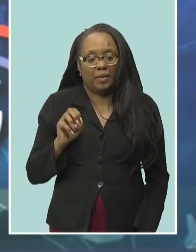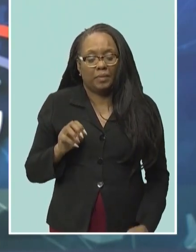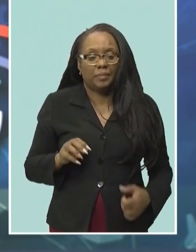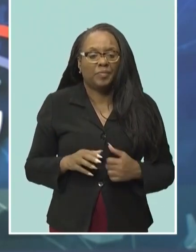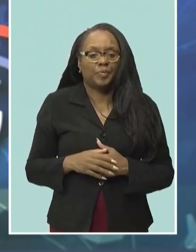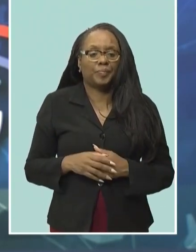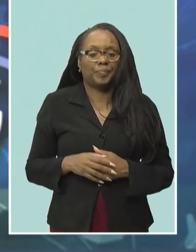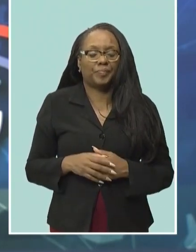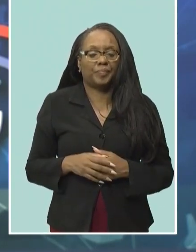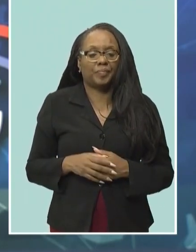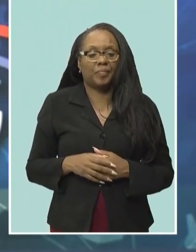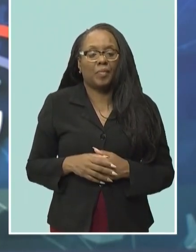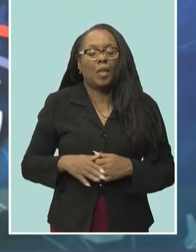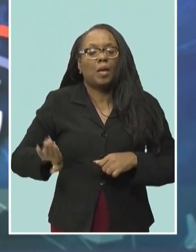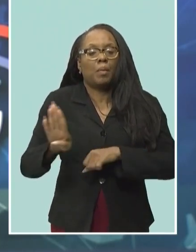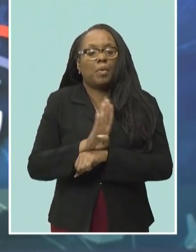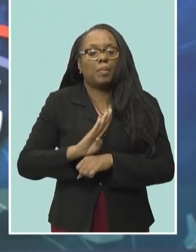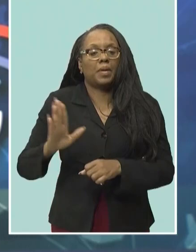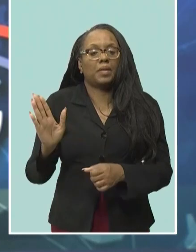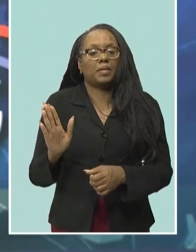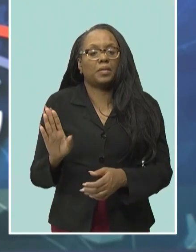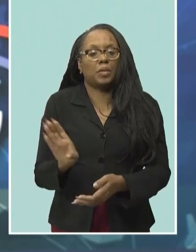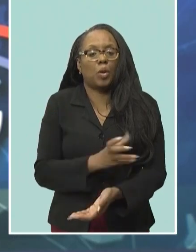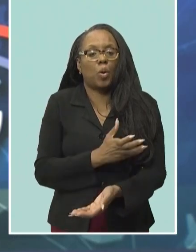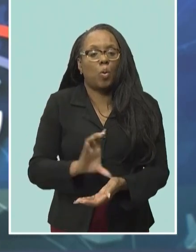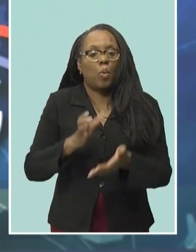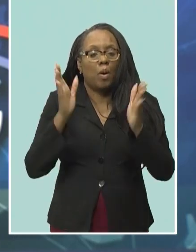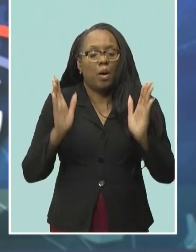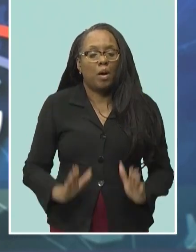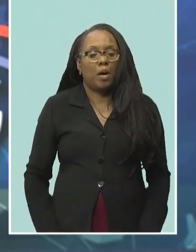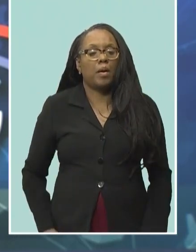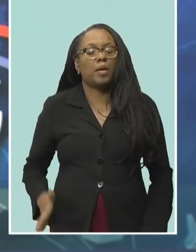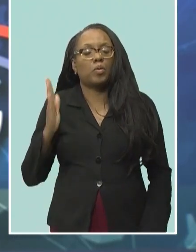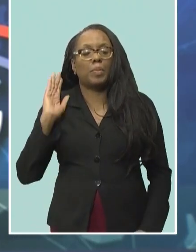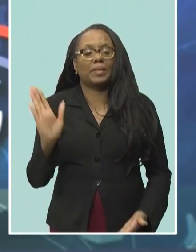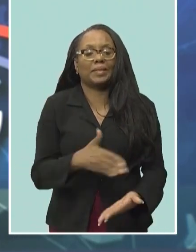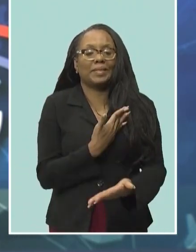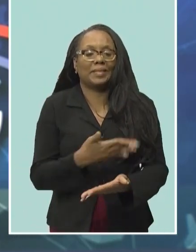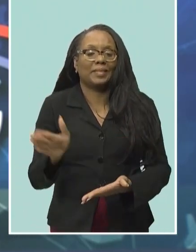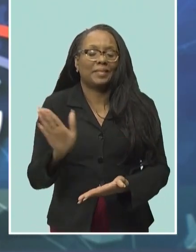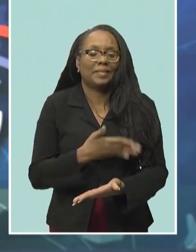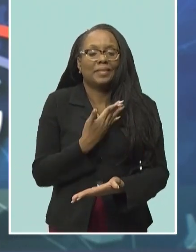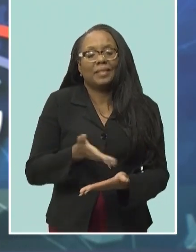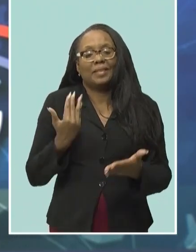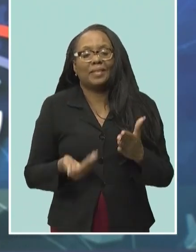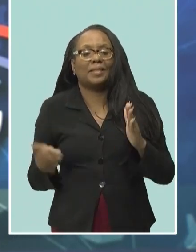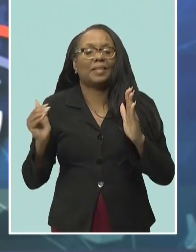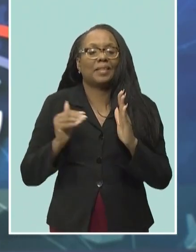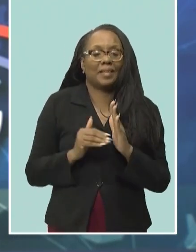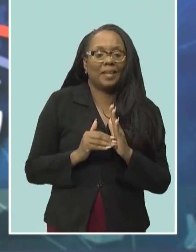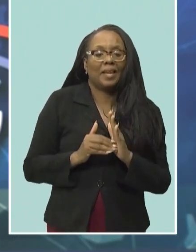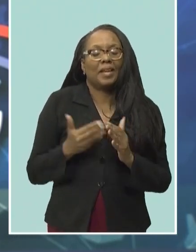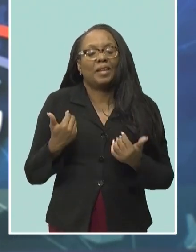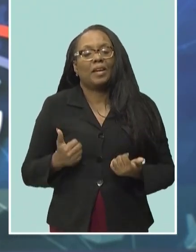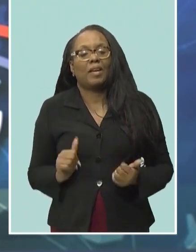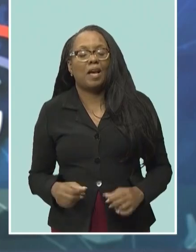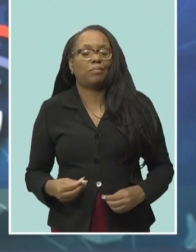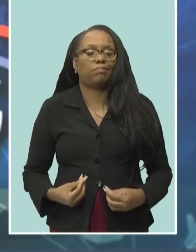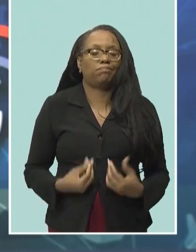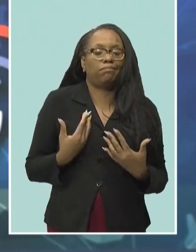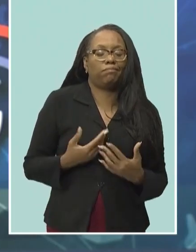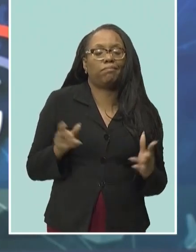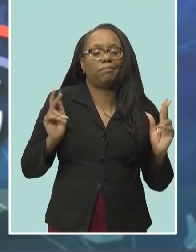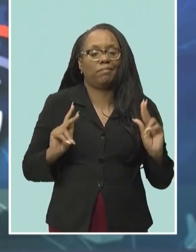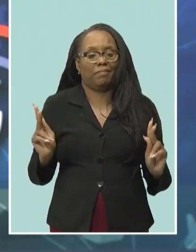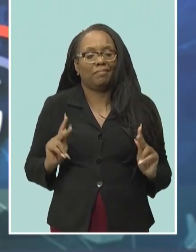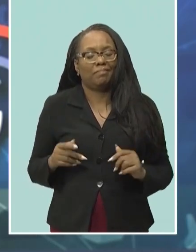Barbados choirs are returning to the stage for the recitals this season to spread joy and lift spirits as the island recovers from the pandemic. Sherwood